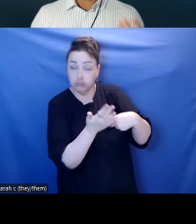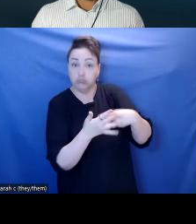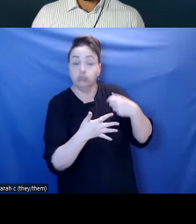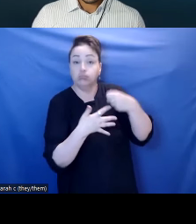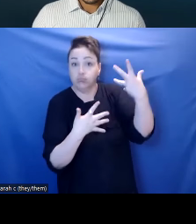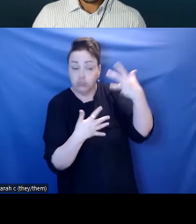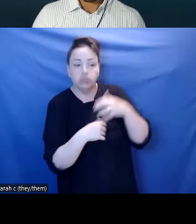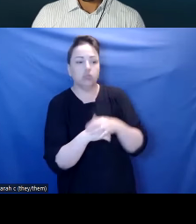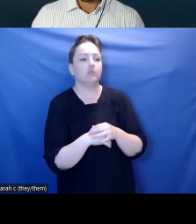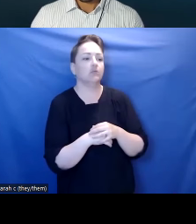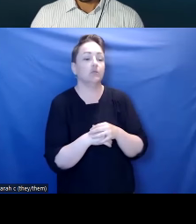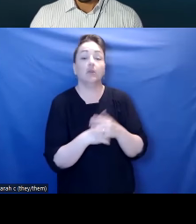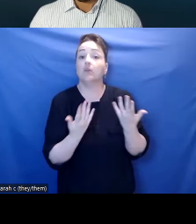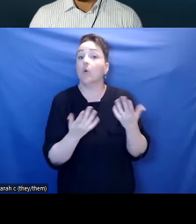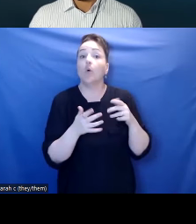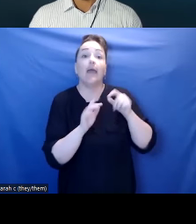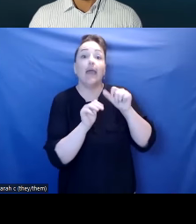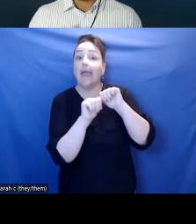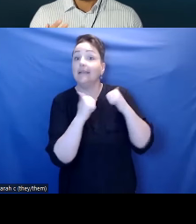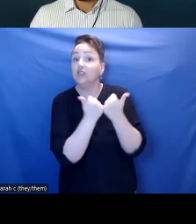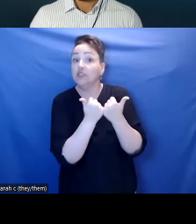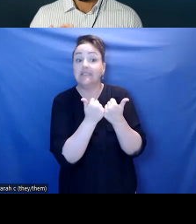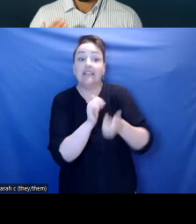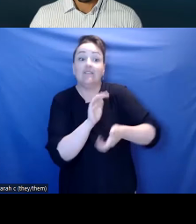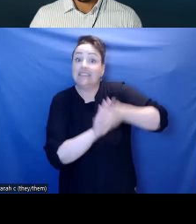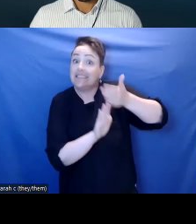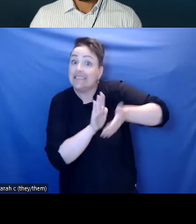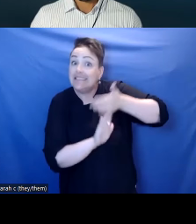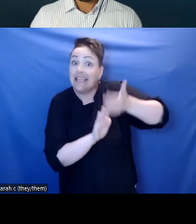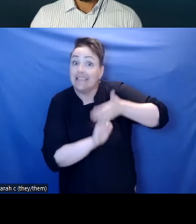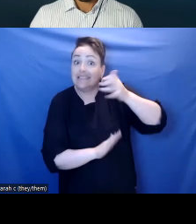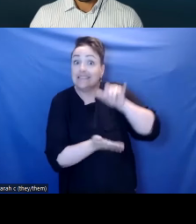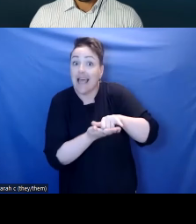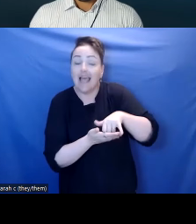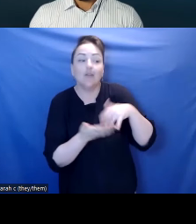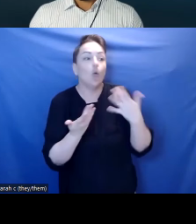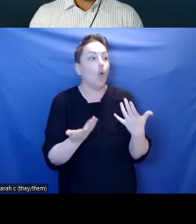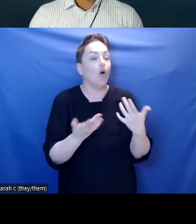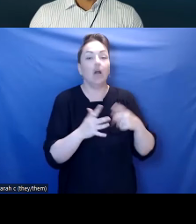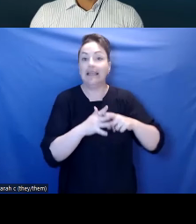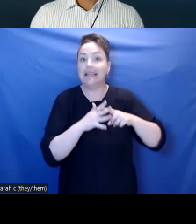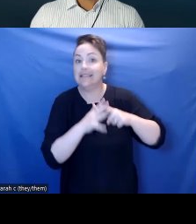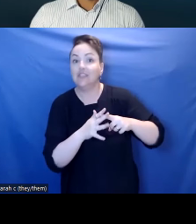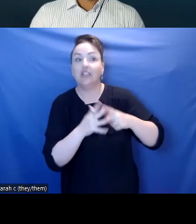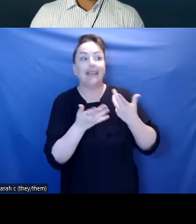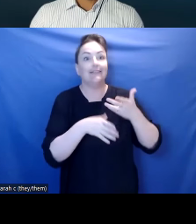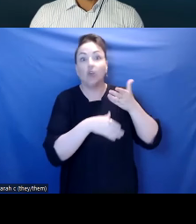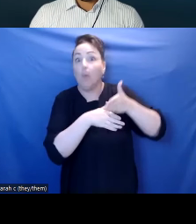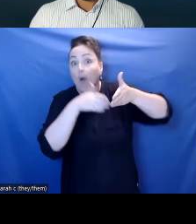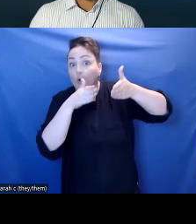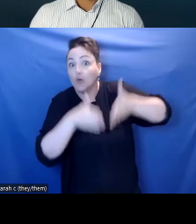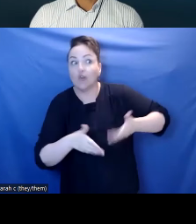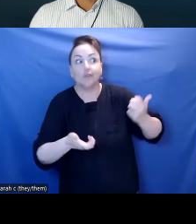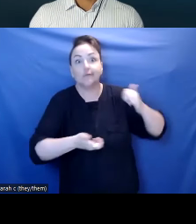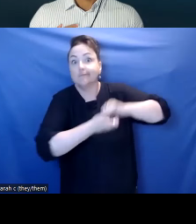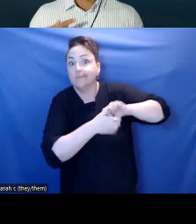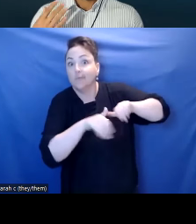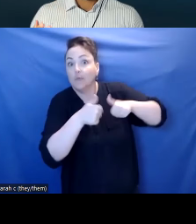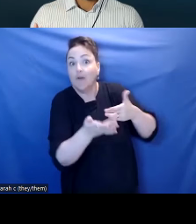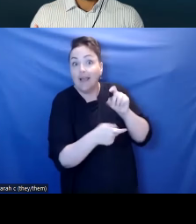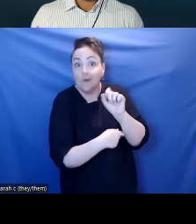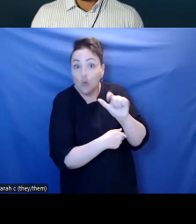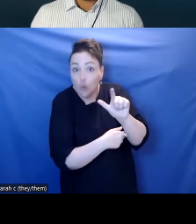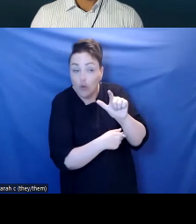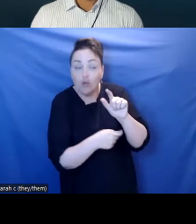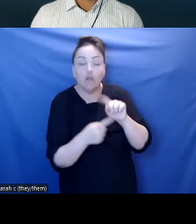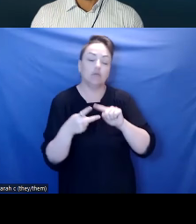agency is facilitating the tool or is an initiator or partner of the tool. We also describe, what